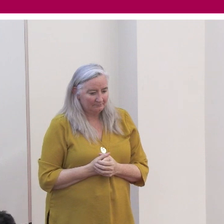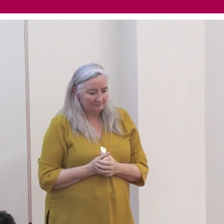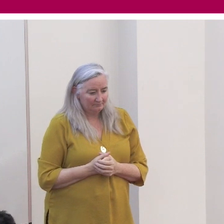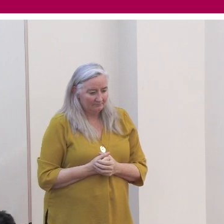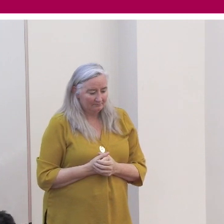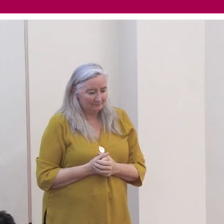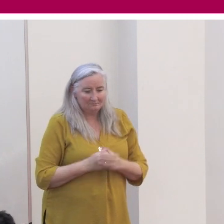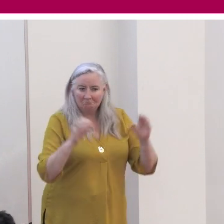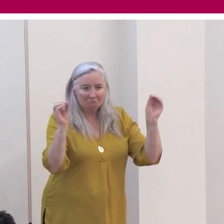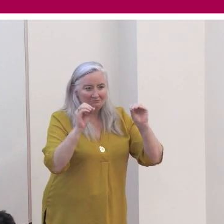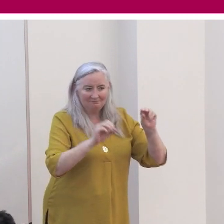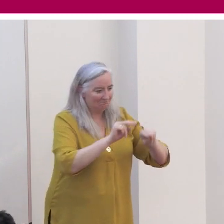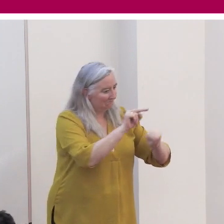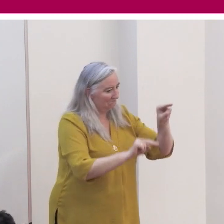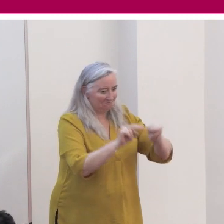credibility.